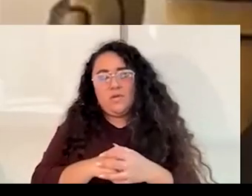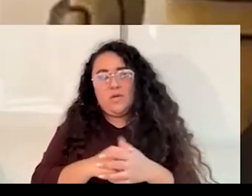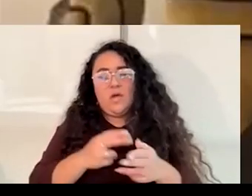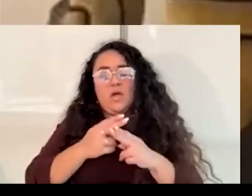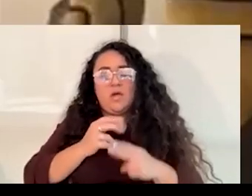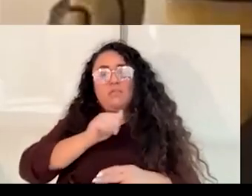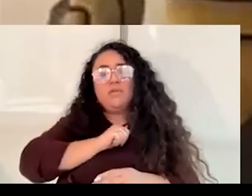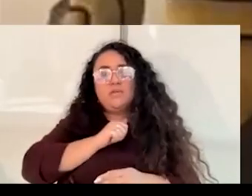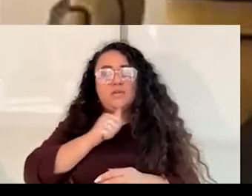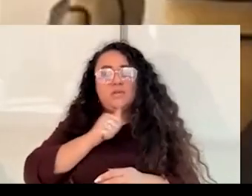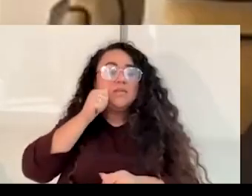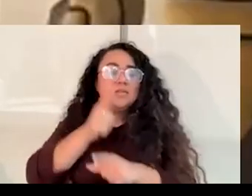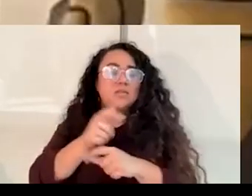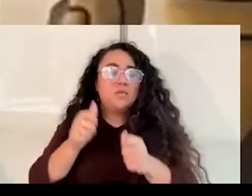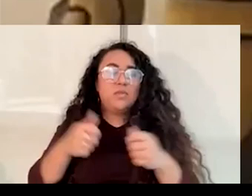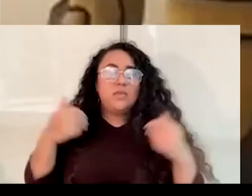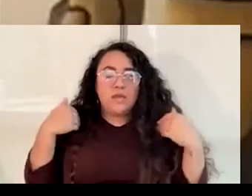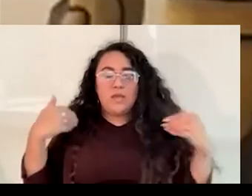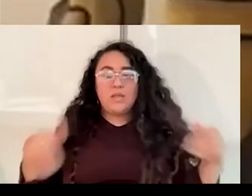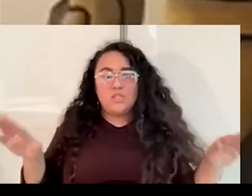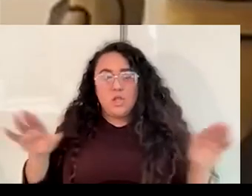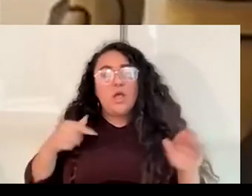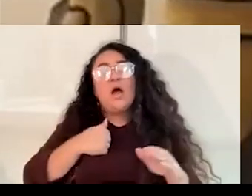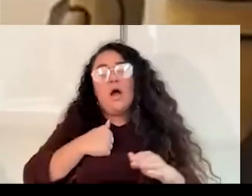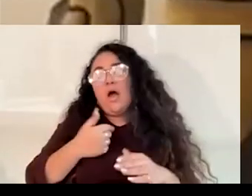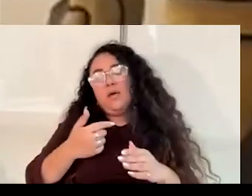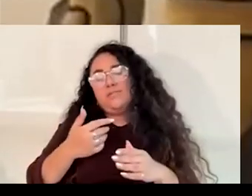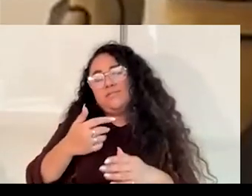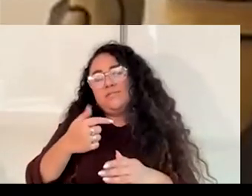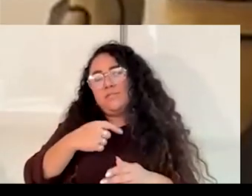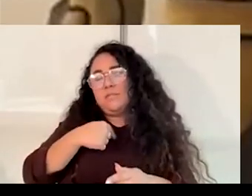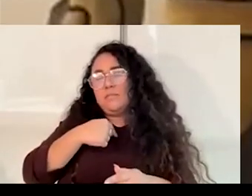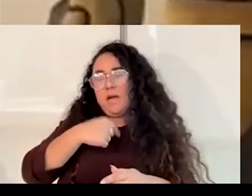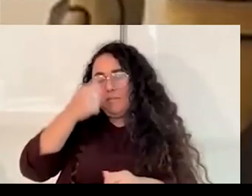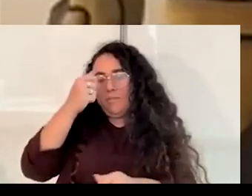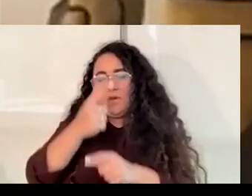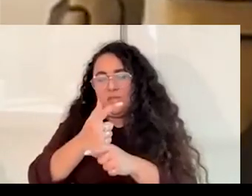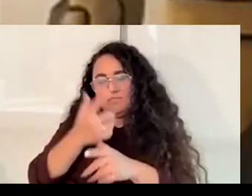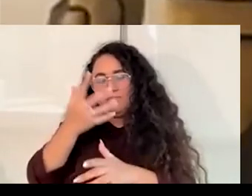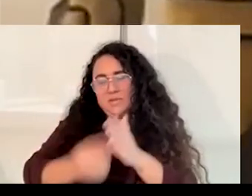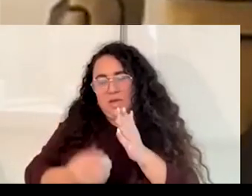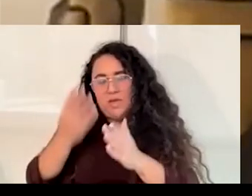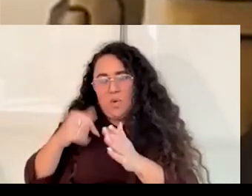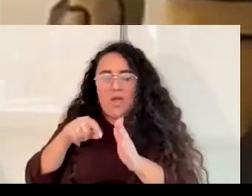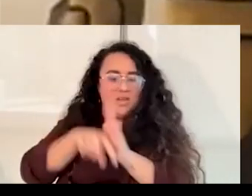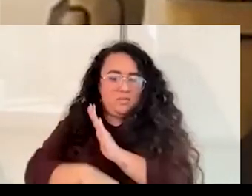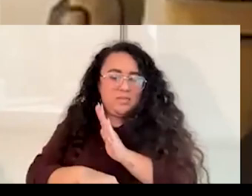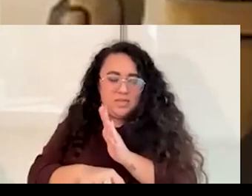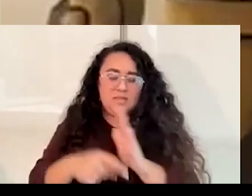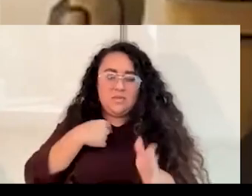sister with an angel. I lost my brother to a homicide. And so I understand. And I just want to hold space and